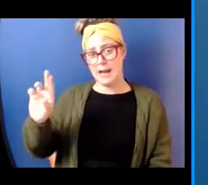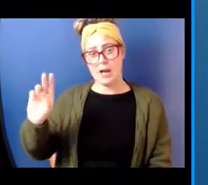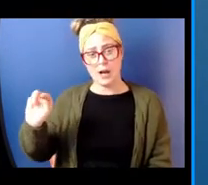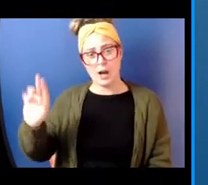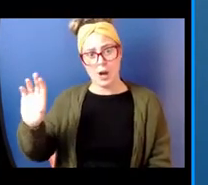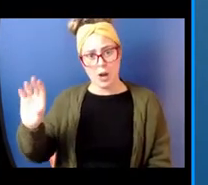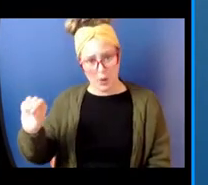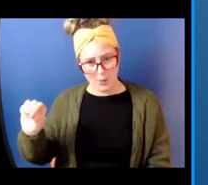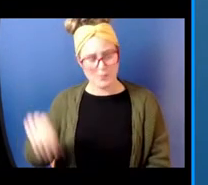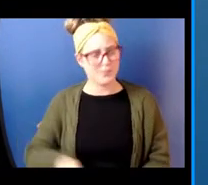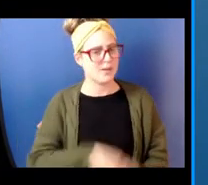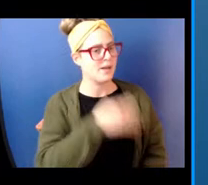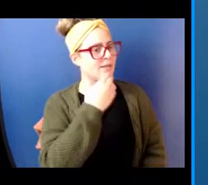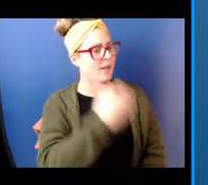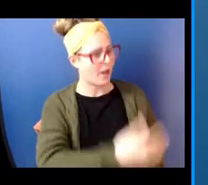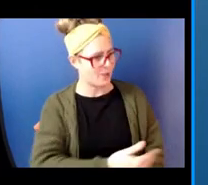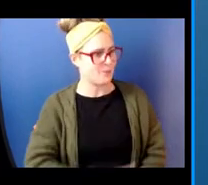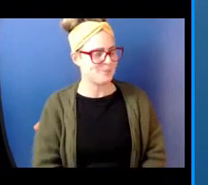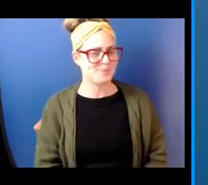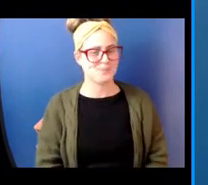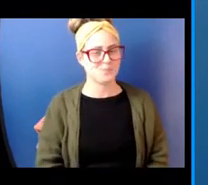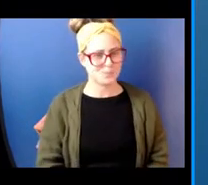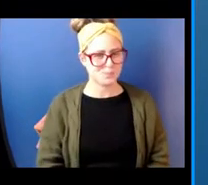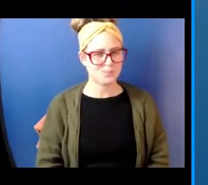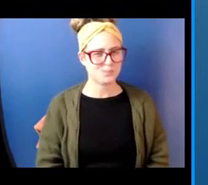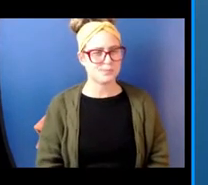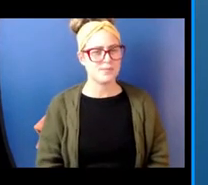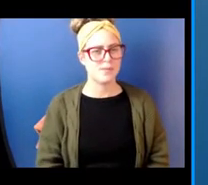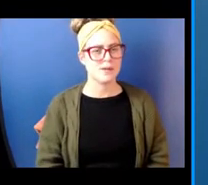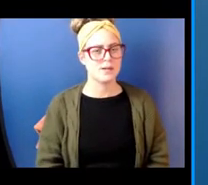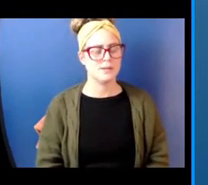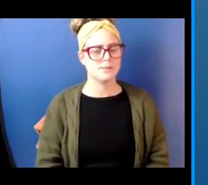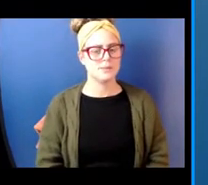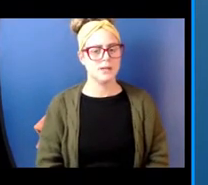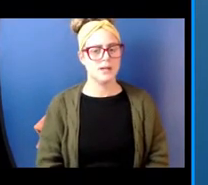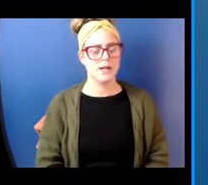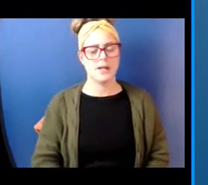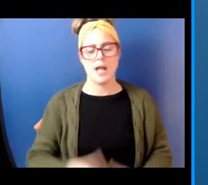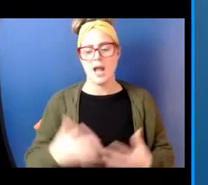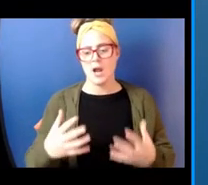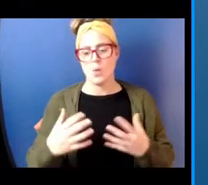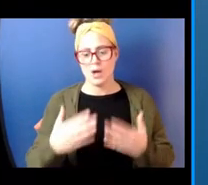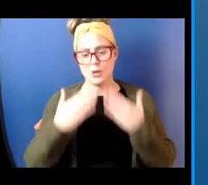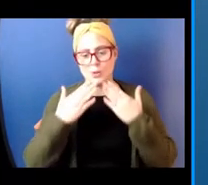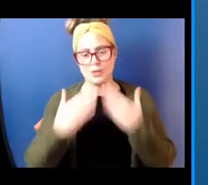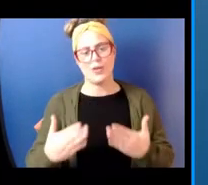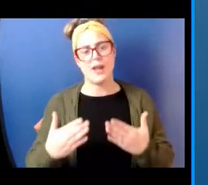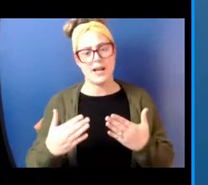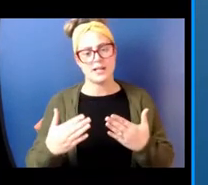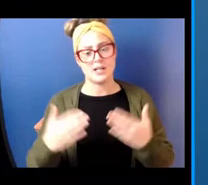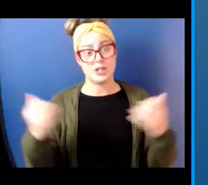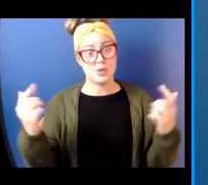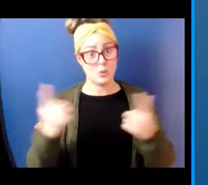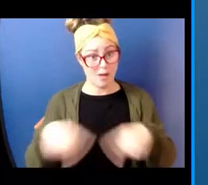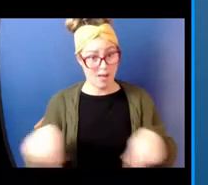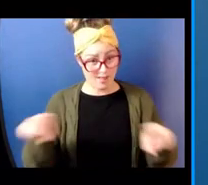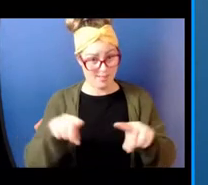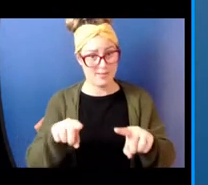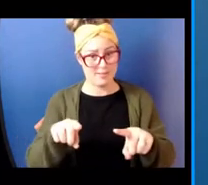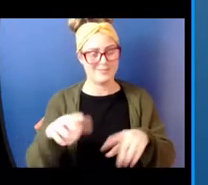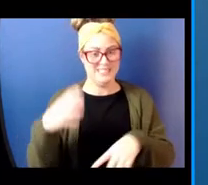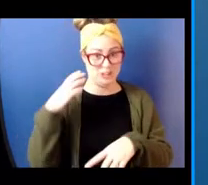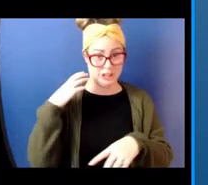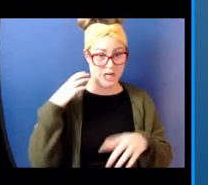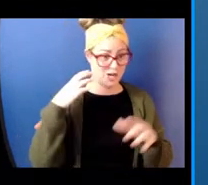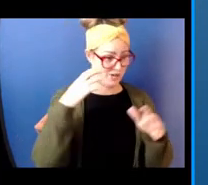thank you Mr chair and um I want to thank um you all as our chairs